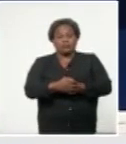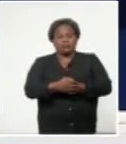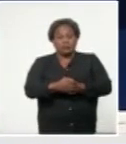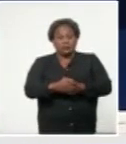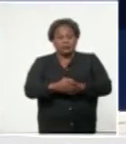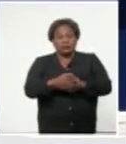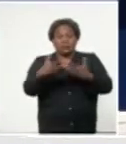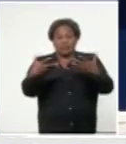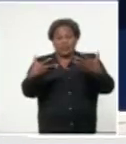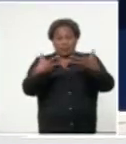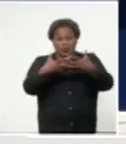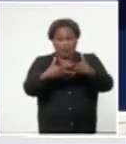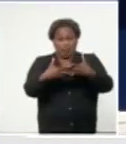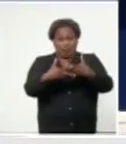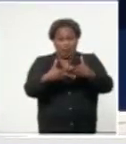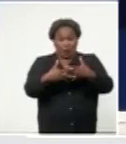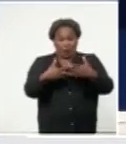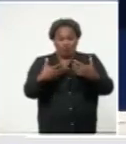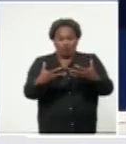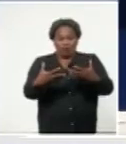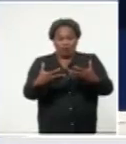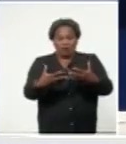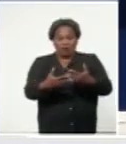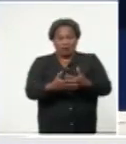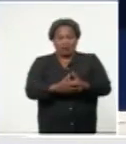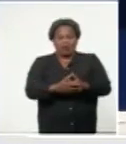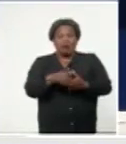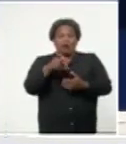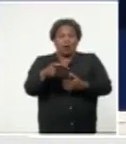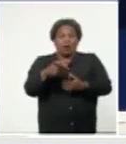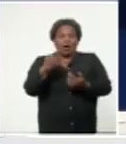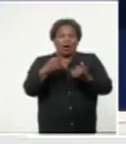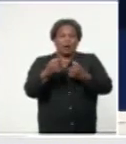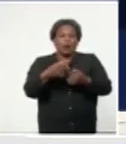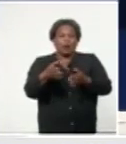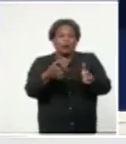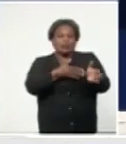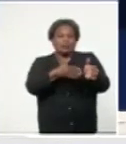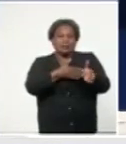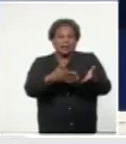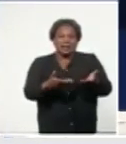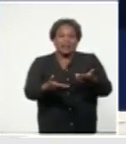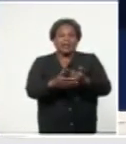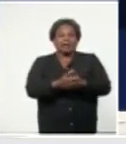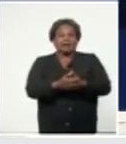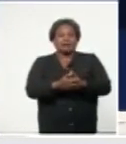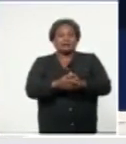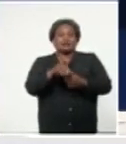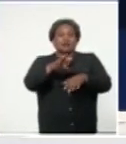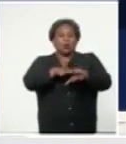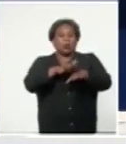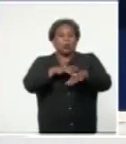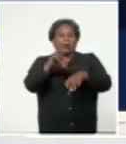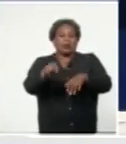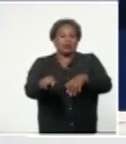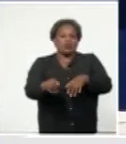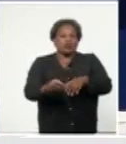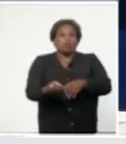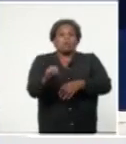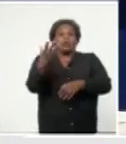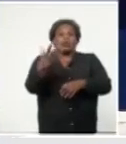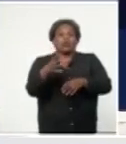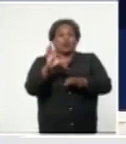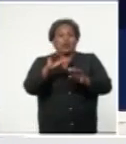say irregularity, I am referring to the non-compliance of the measures established for the